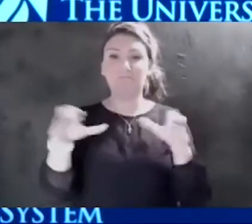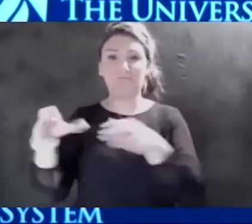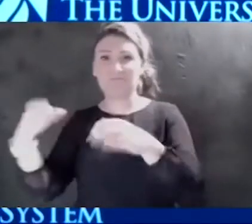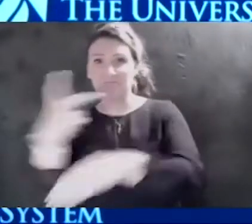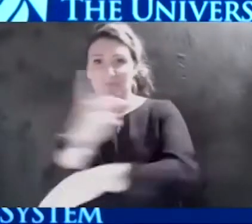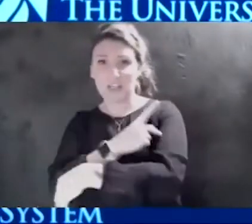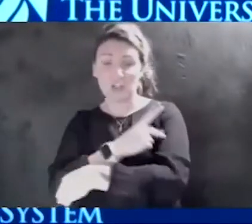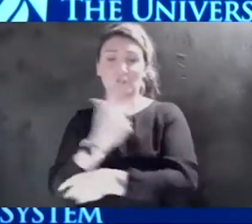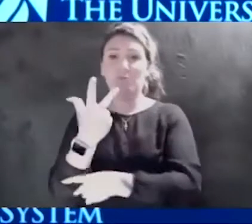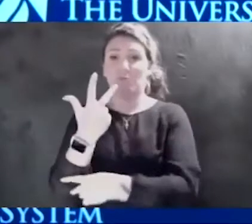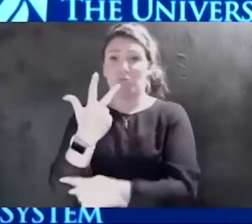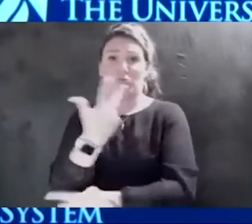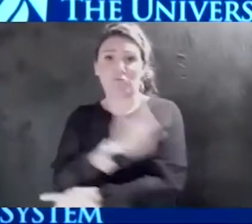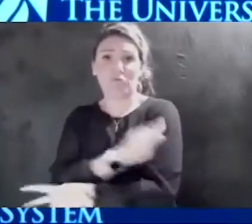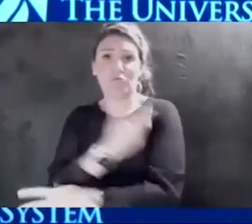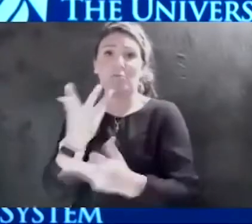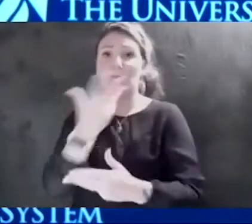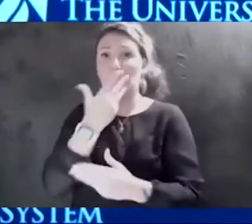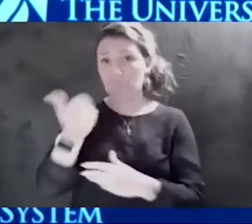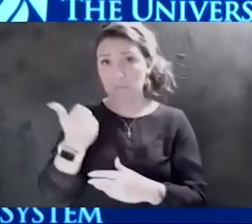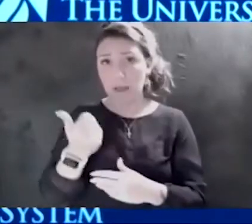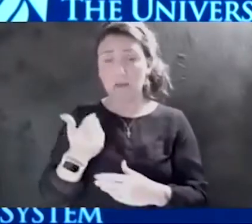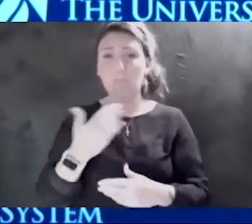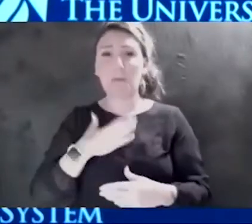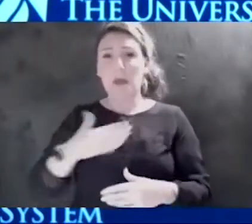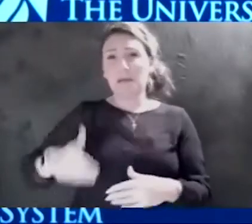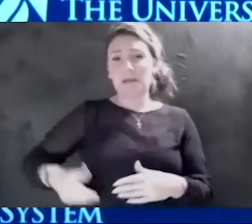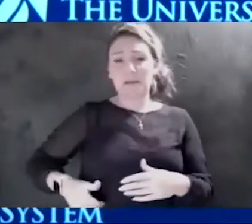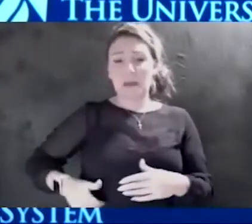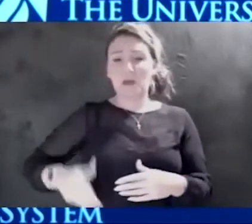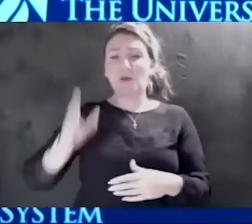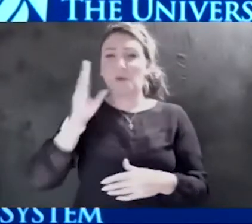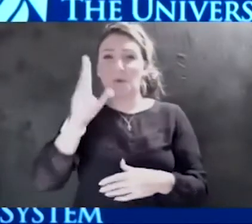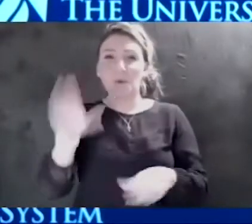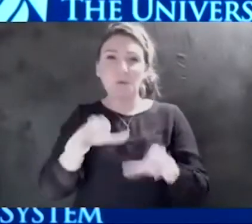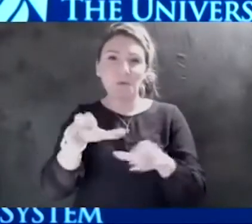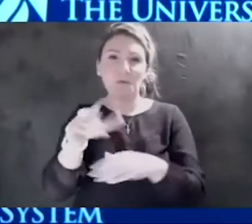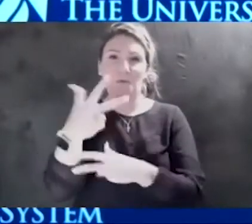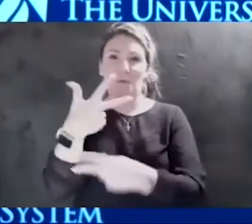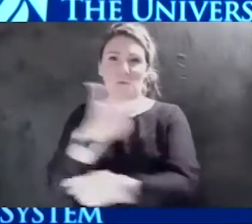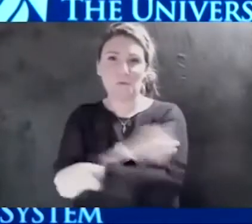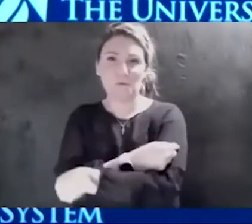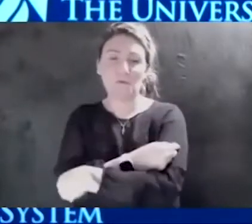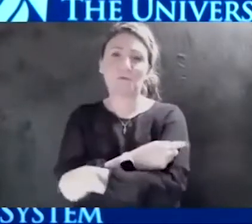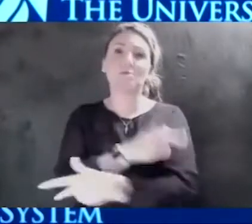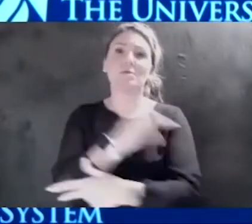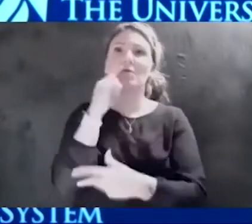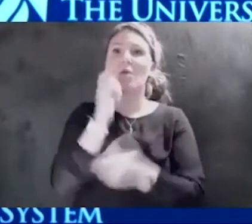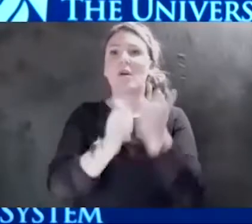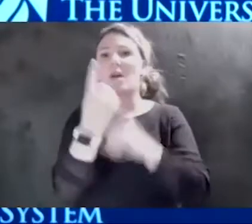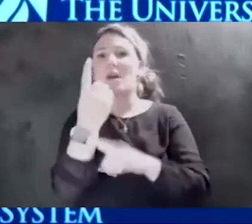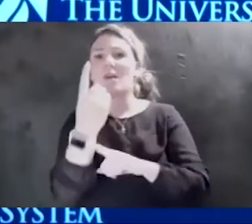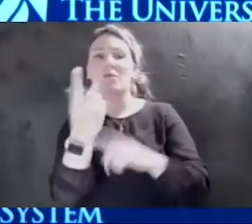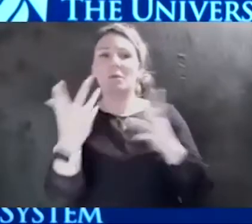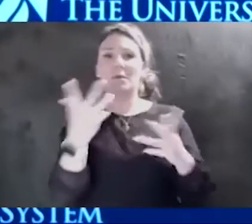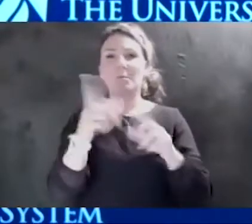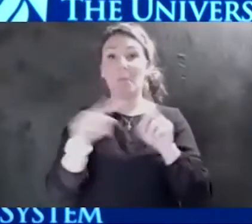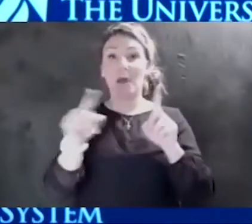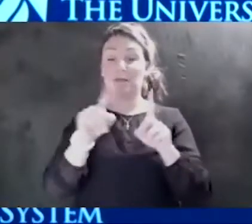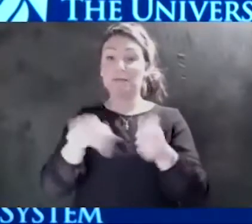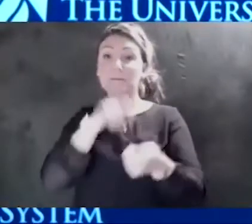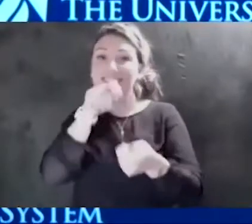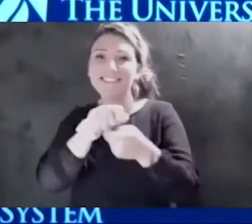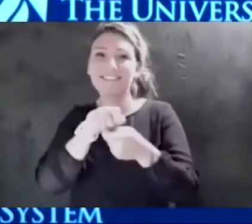work? My gut feeling is we're going to end up doing a third dose, especially maybe for everybody, but certainly in select populations of more